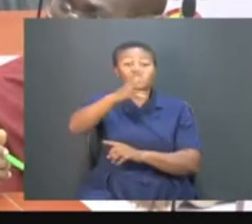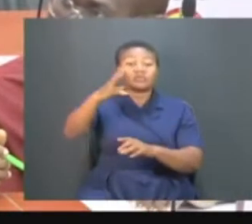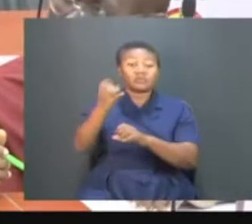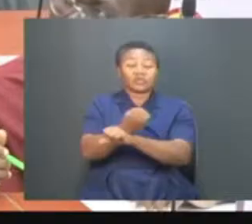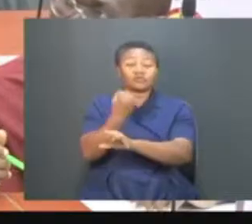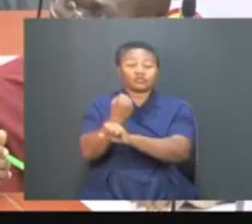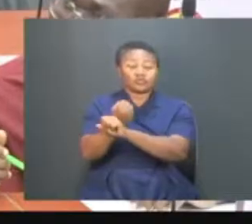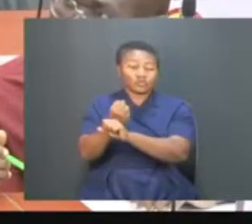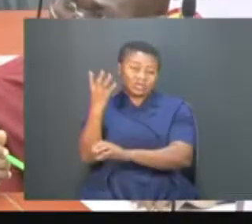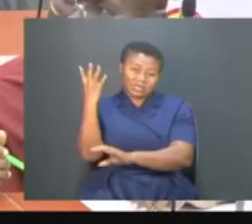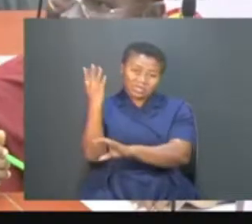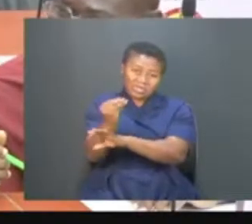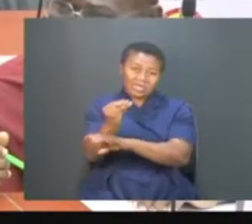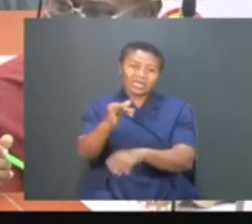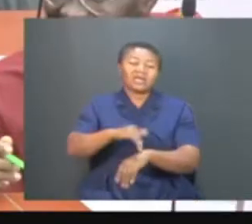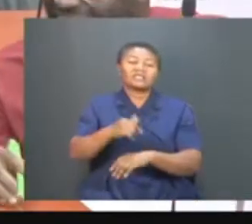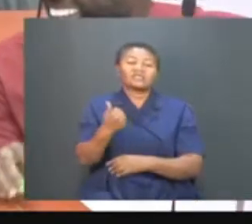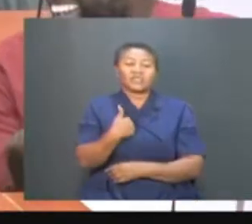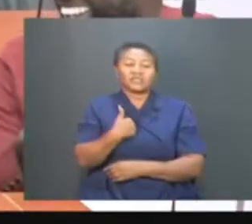opportunity.